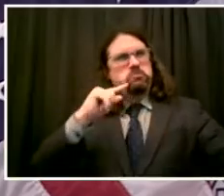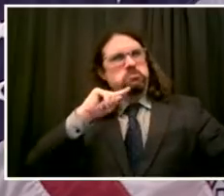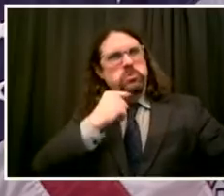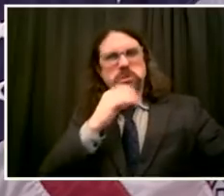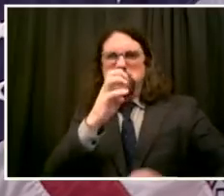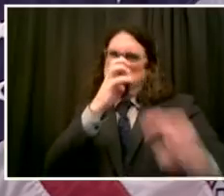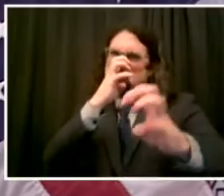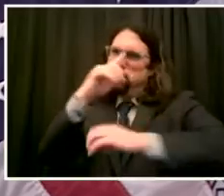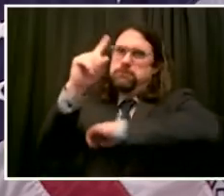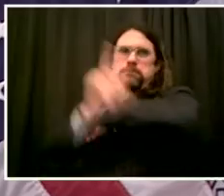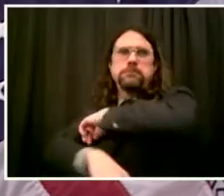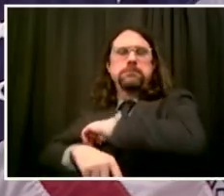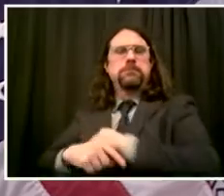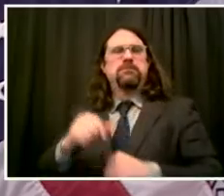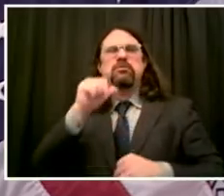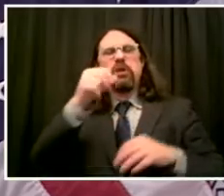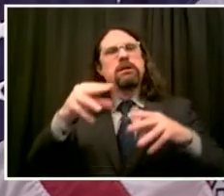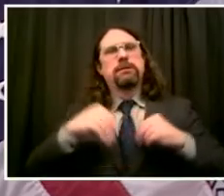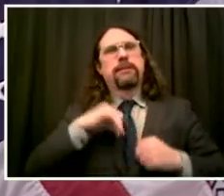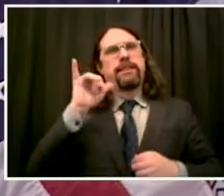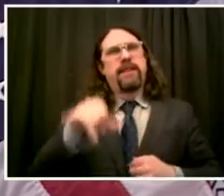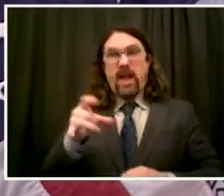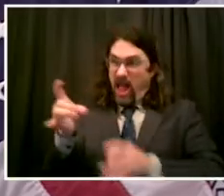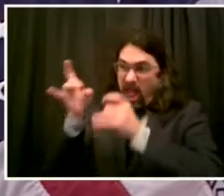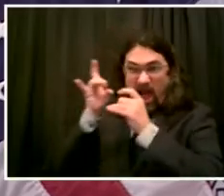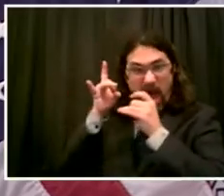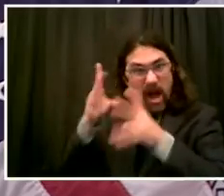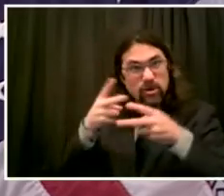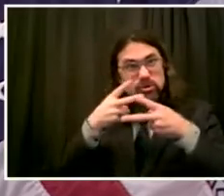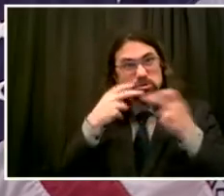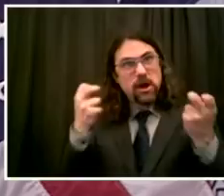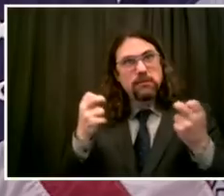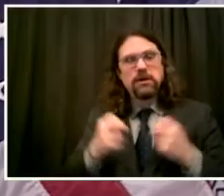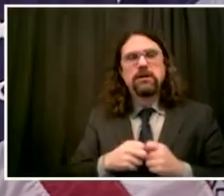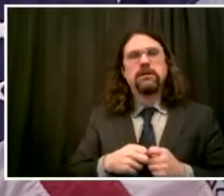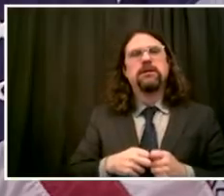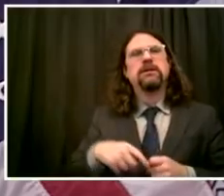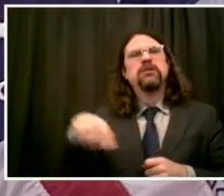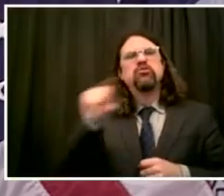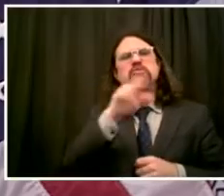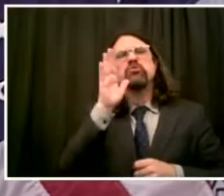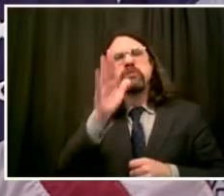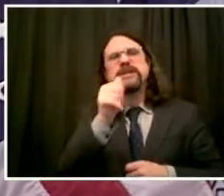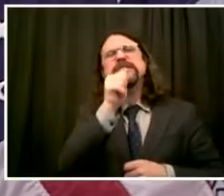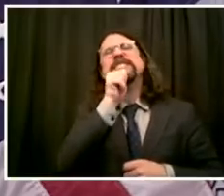be suffering the consequences of their action.